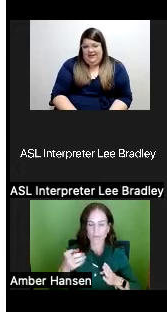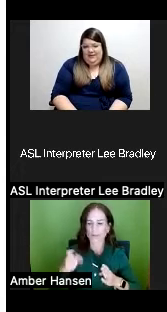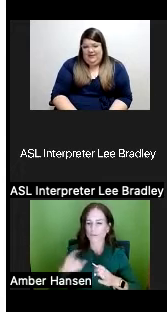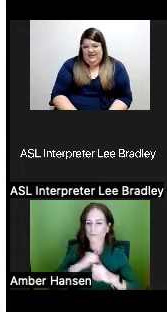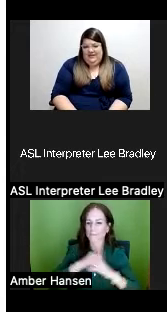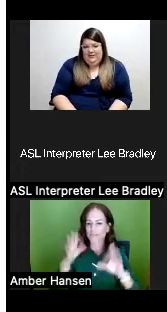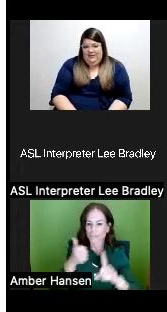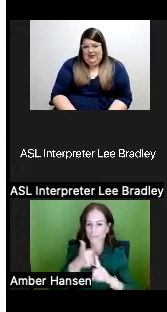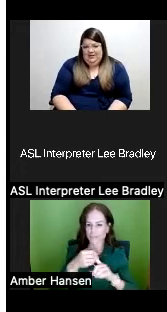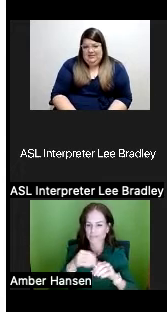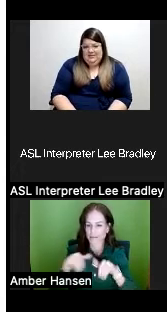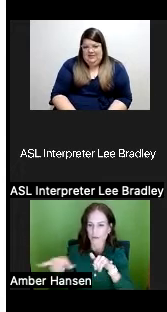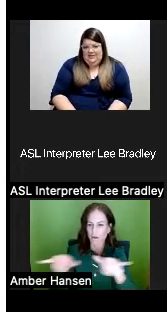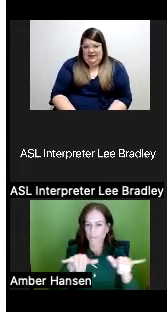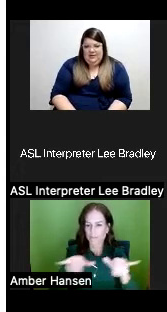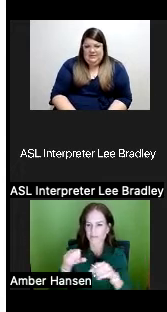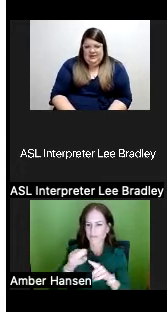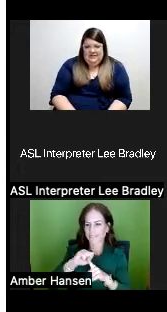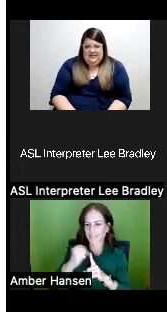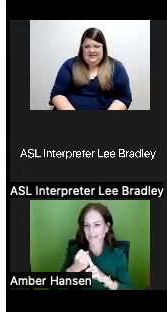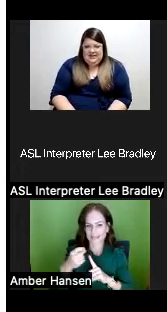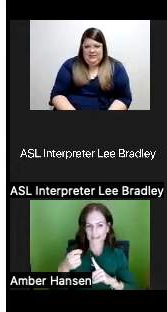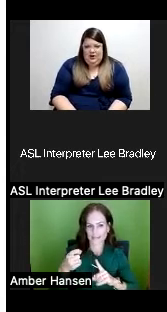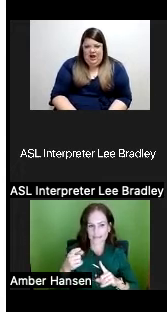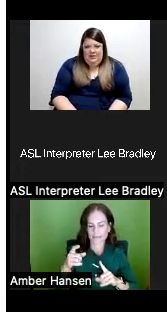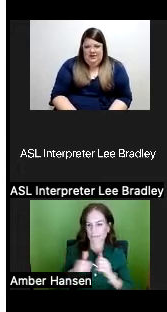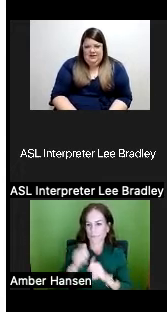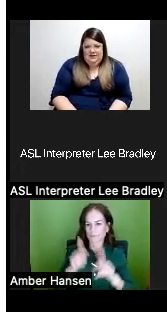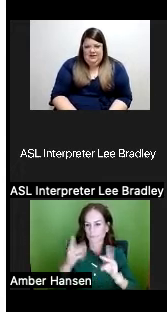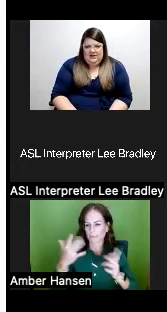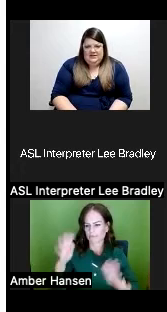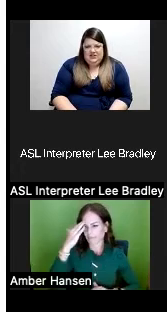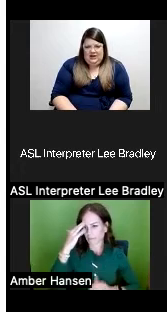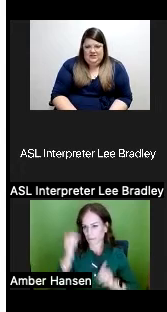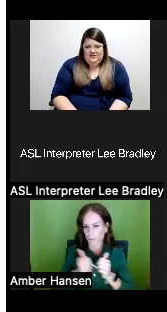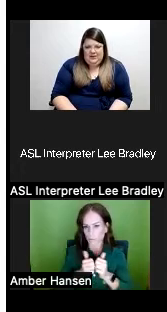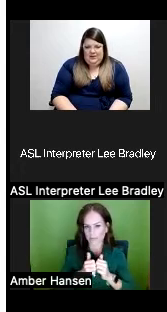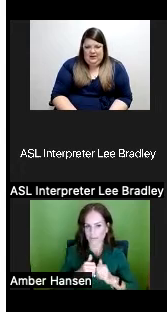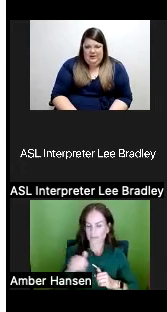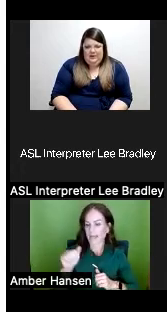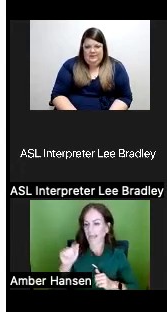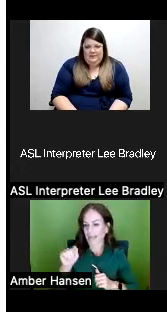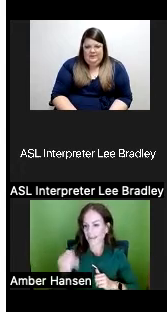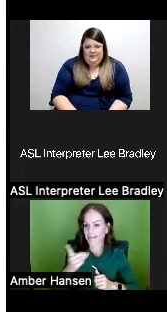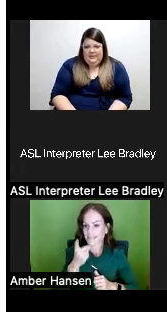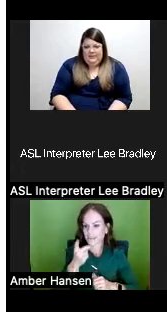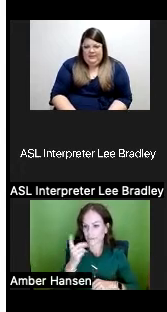for a deaf person with a language experience is a more common situation for many